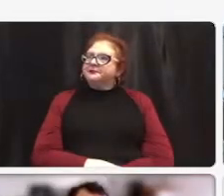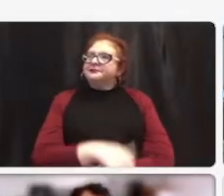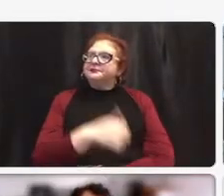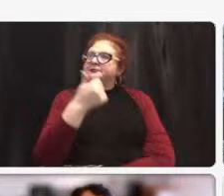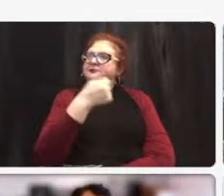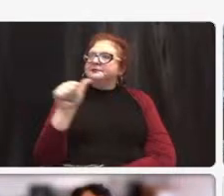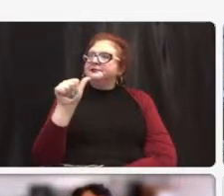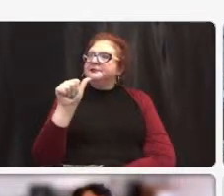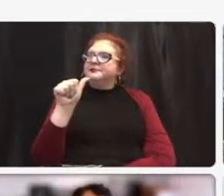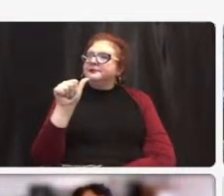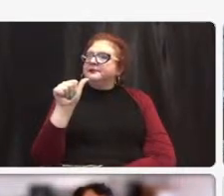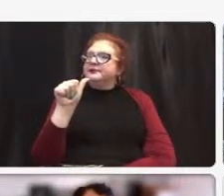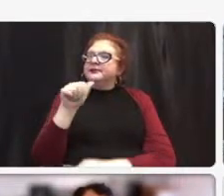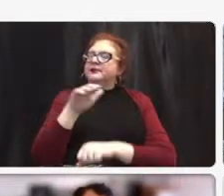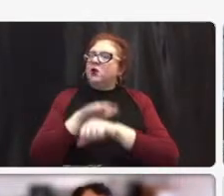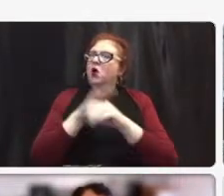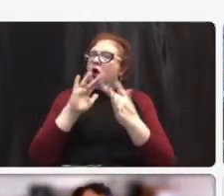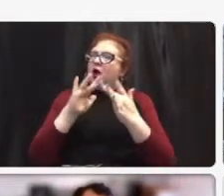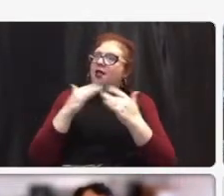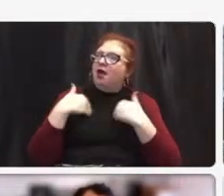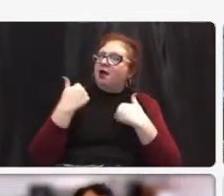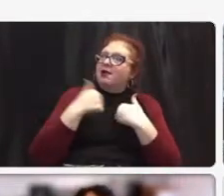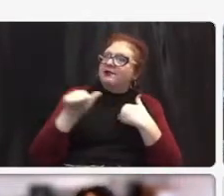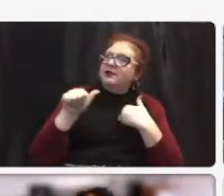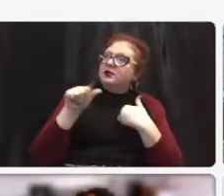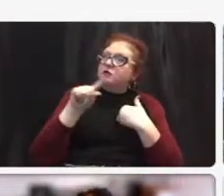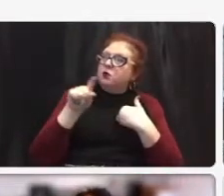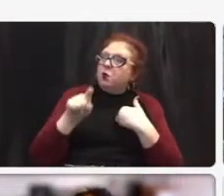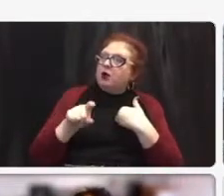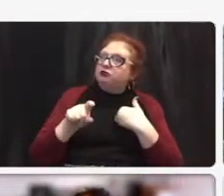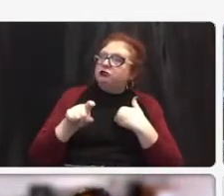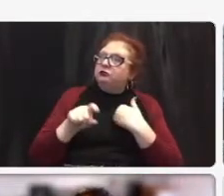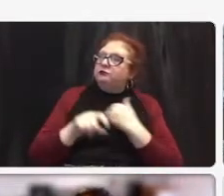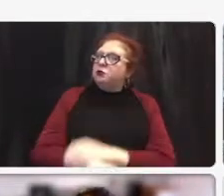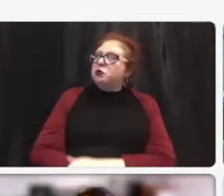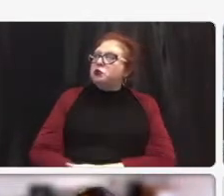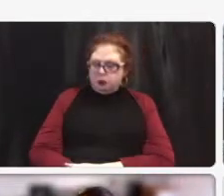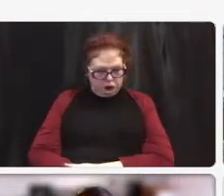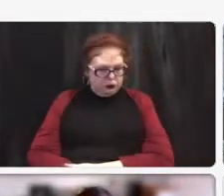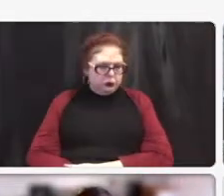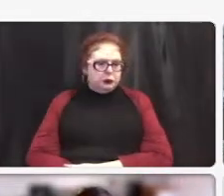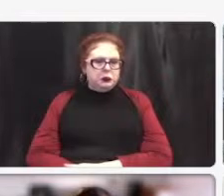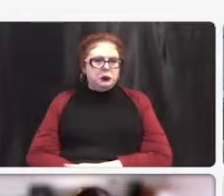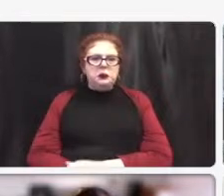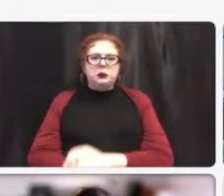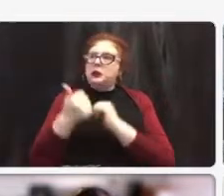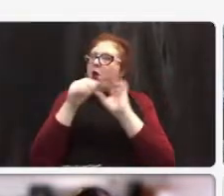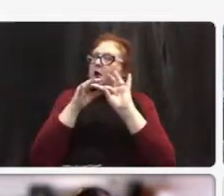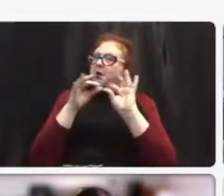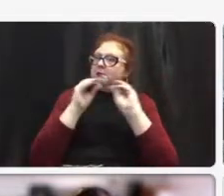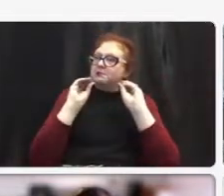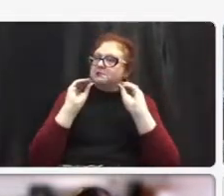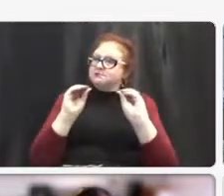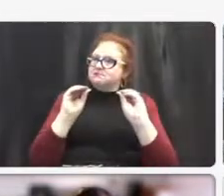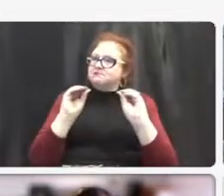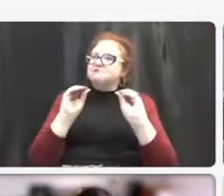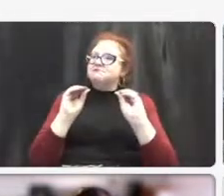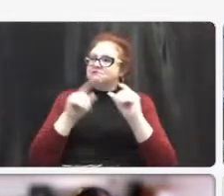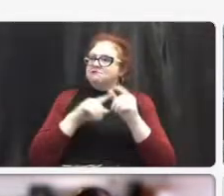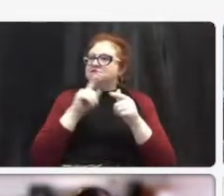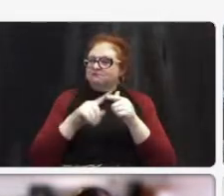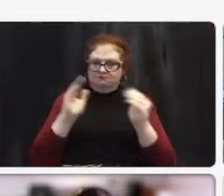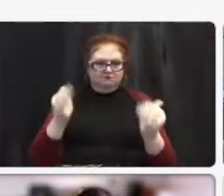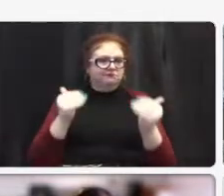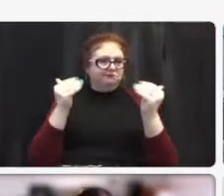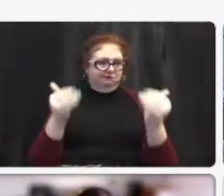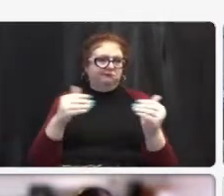Any commissioners online have any particular questions or comments? All right. If not, we can definitely make